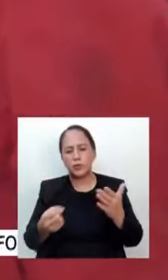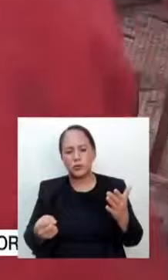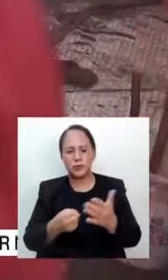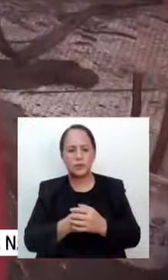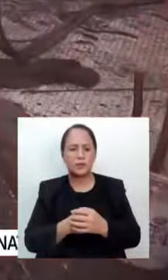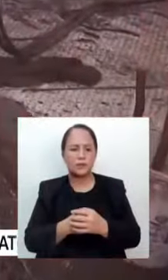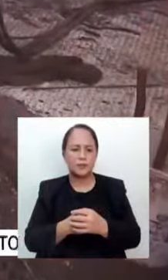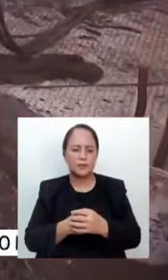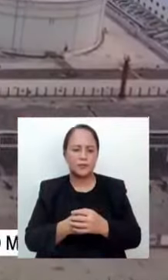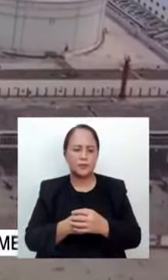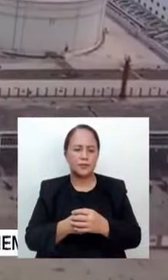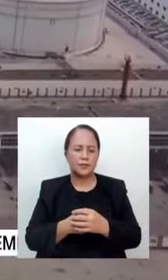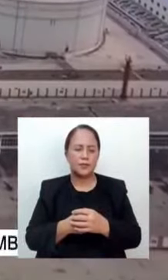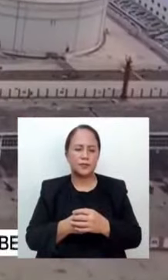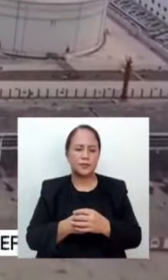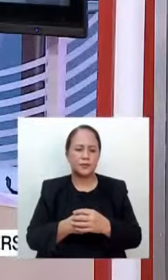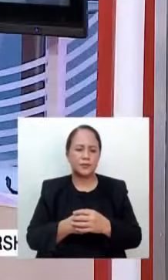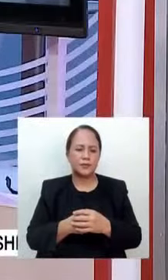sources.